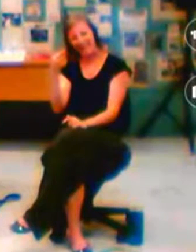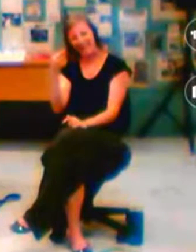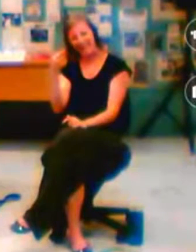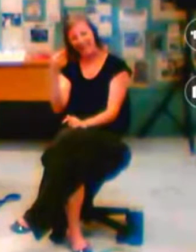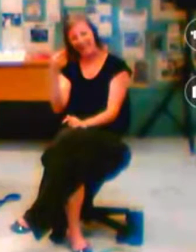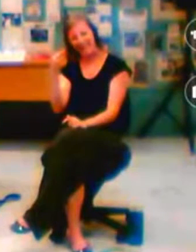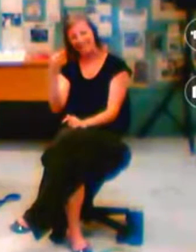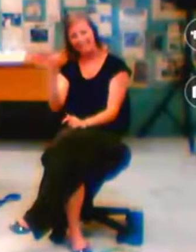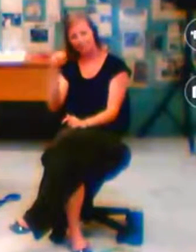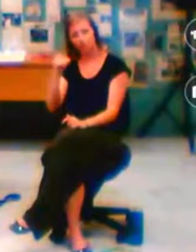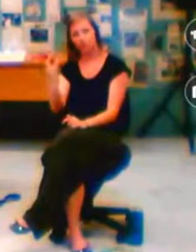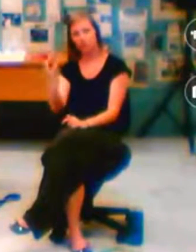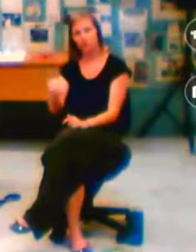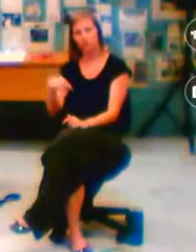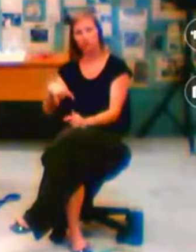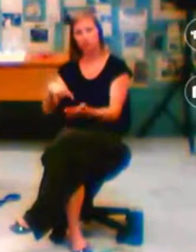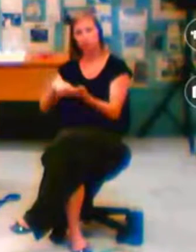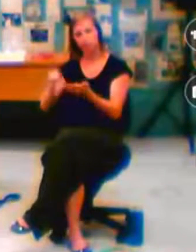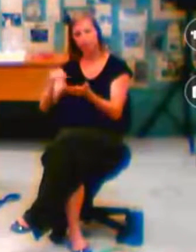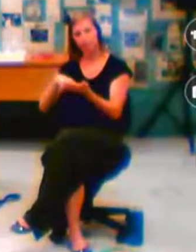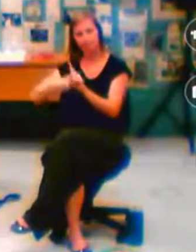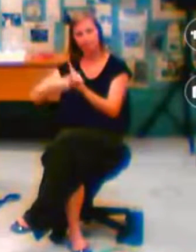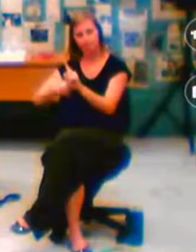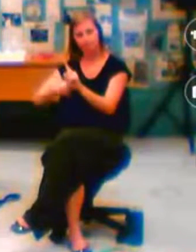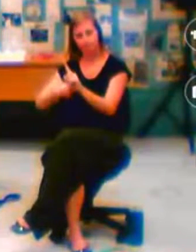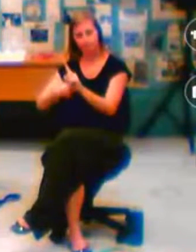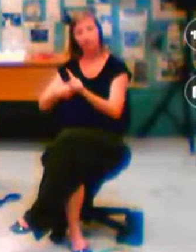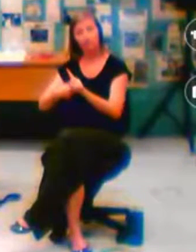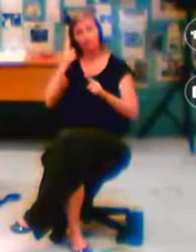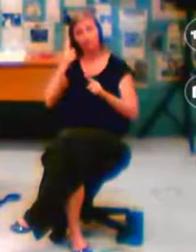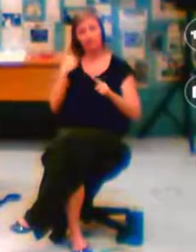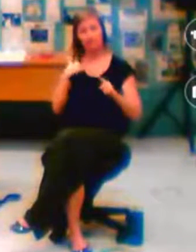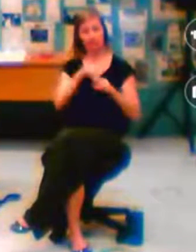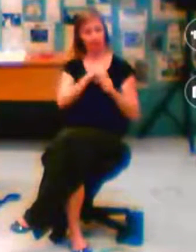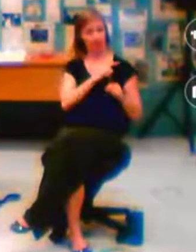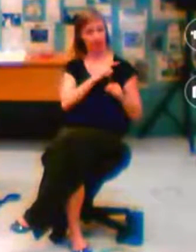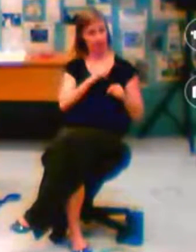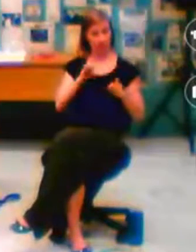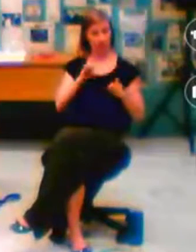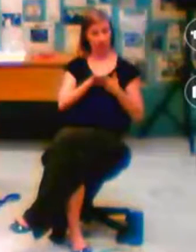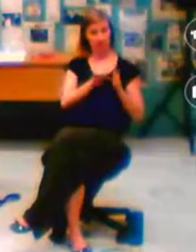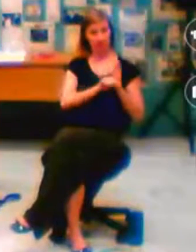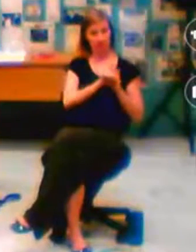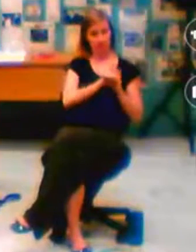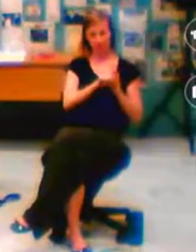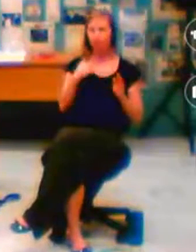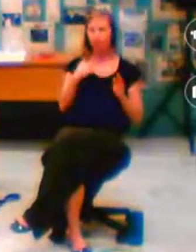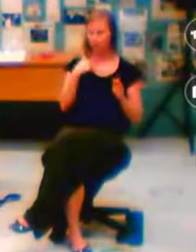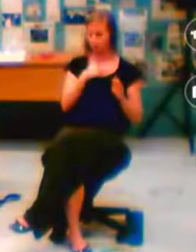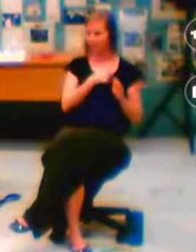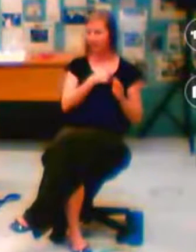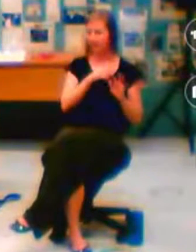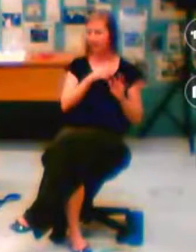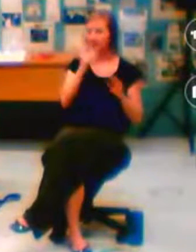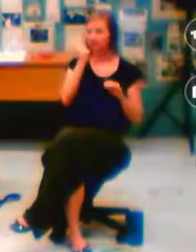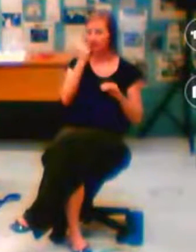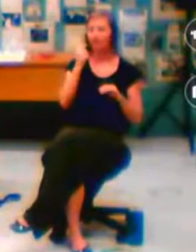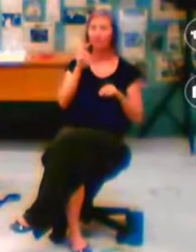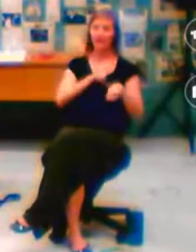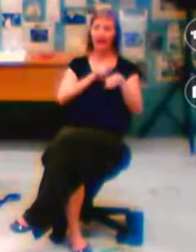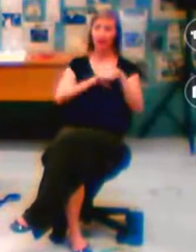to say that I shouldn't have to pay for this reason. So that by the time they got down to dealing with those, they